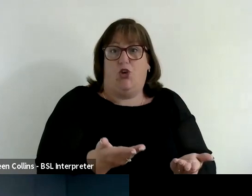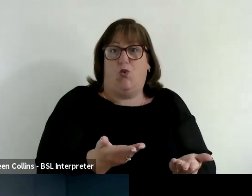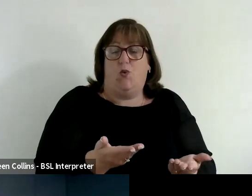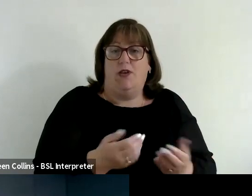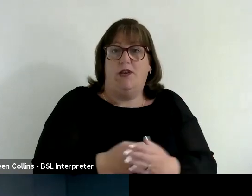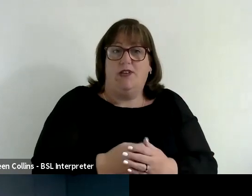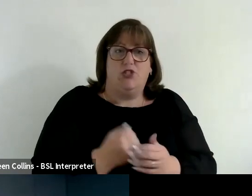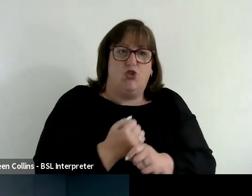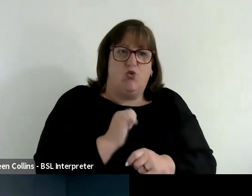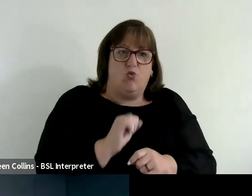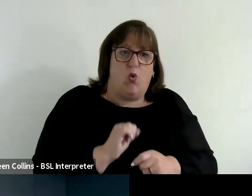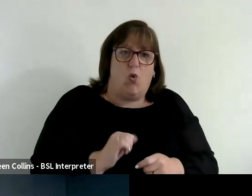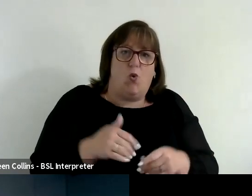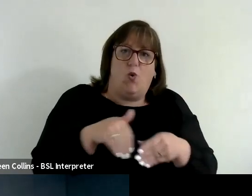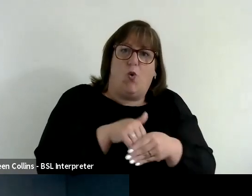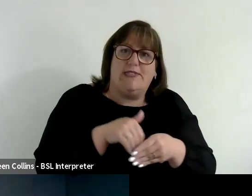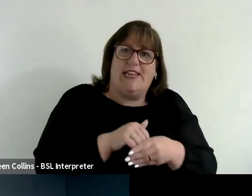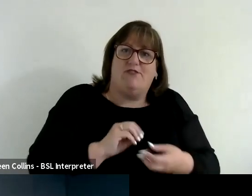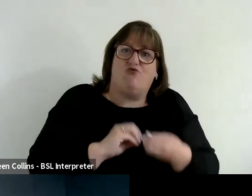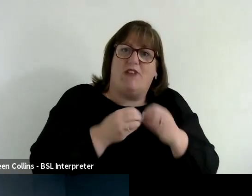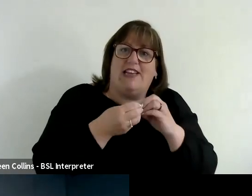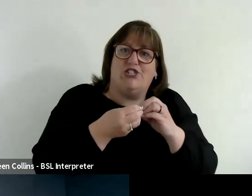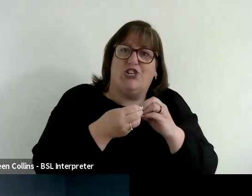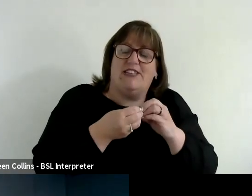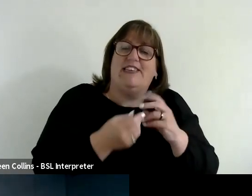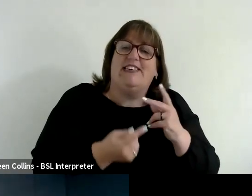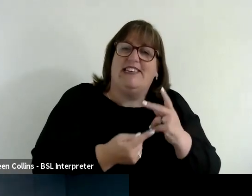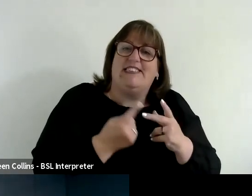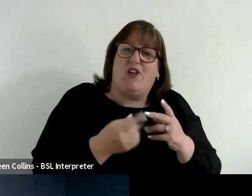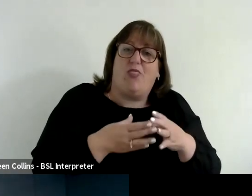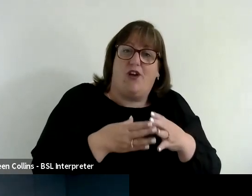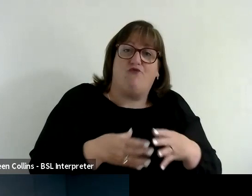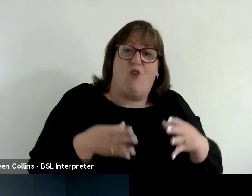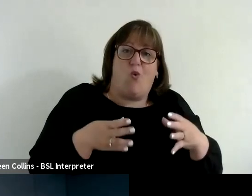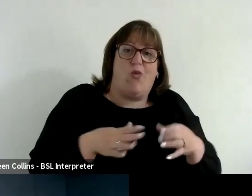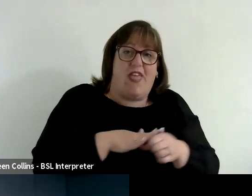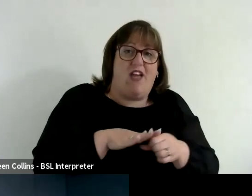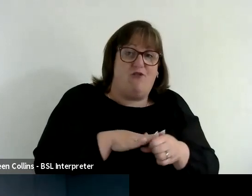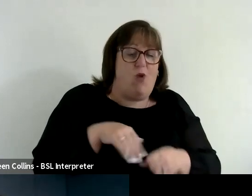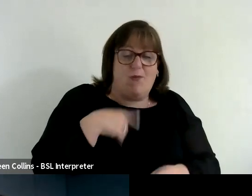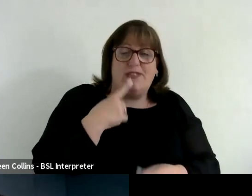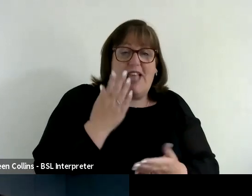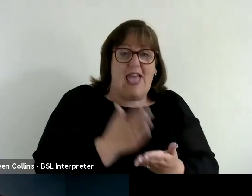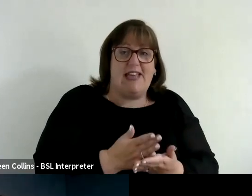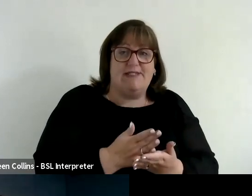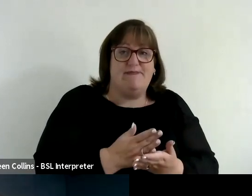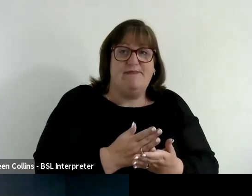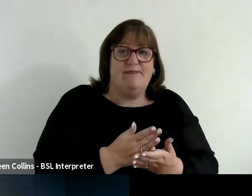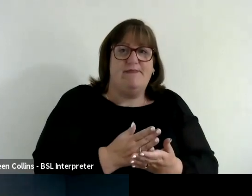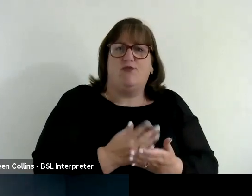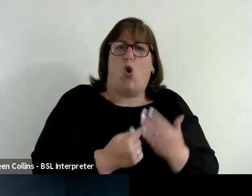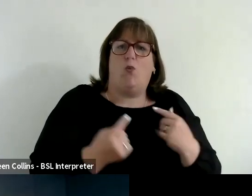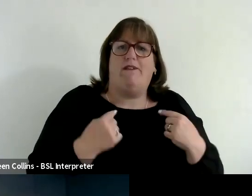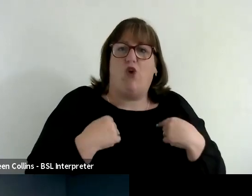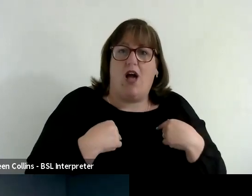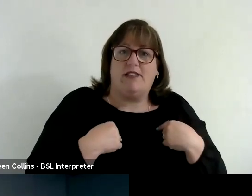content creation, because this is another growth area, I would say, for sure, not just again for us,